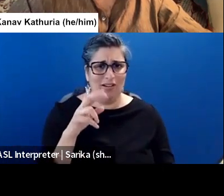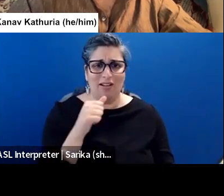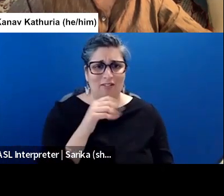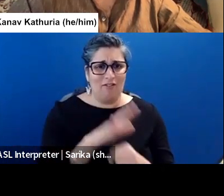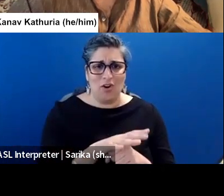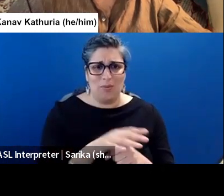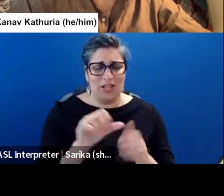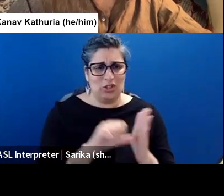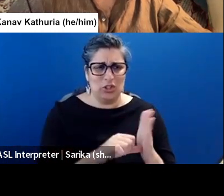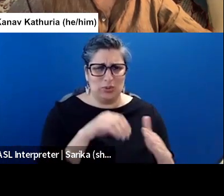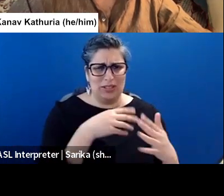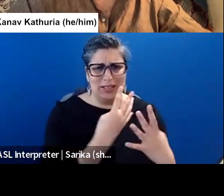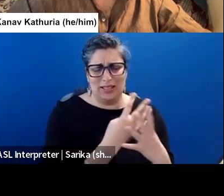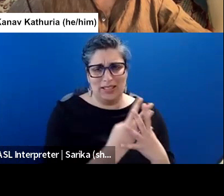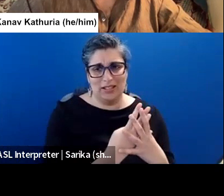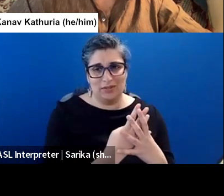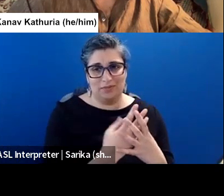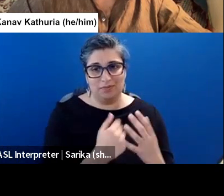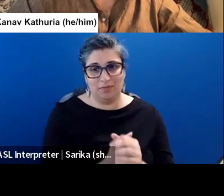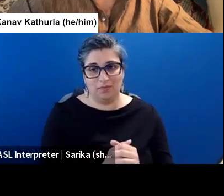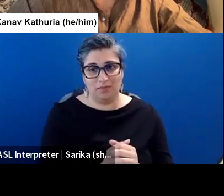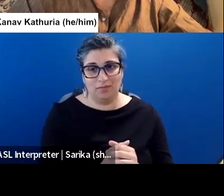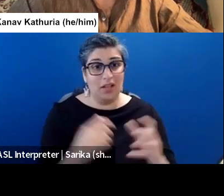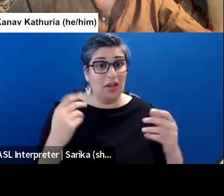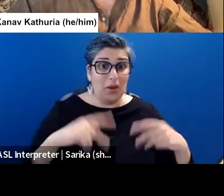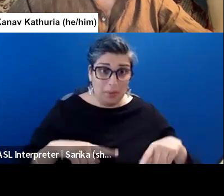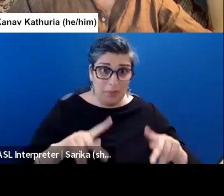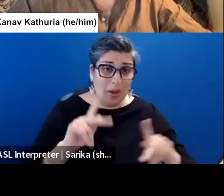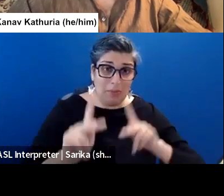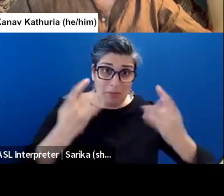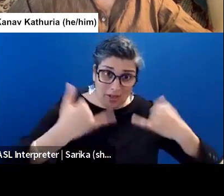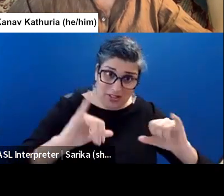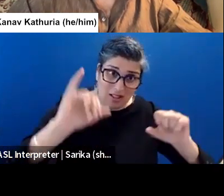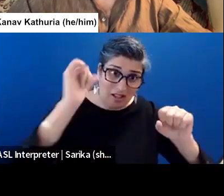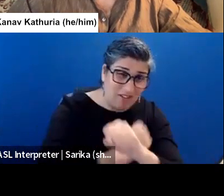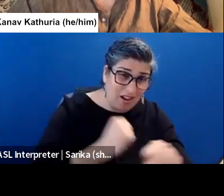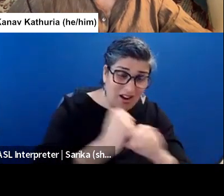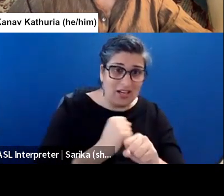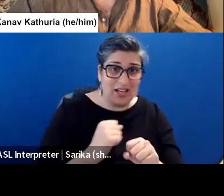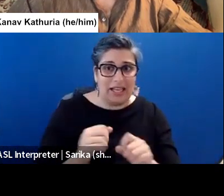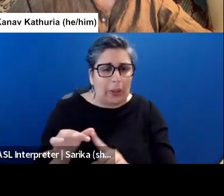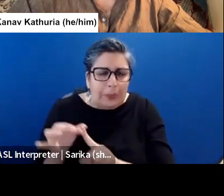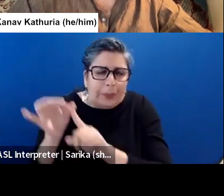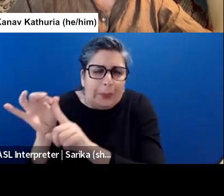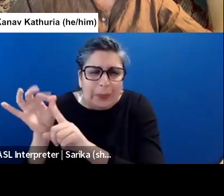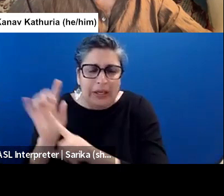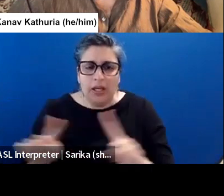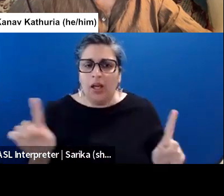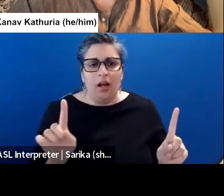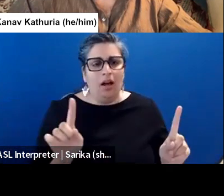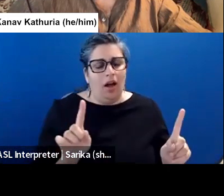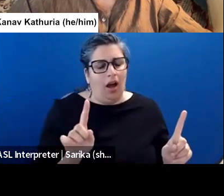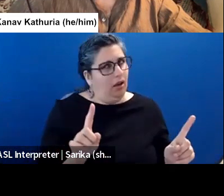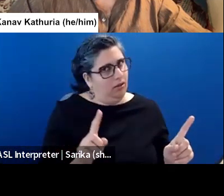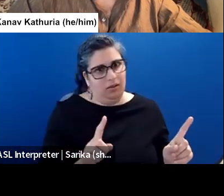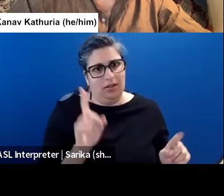people have been fighting, and there are now a few very rare exceptions, but it is still, by far, most people are not able to get access to surgical